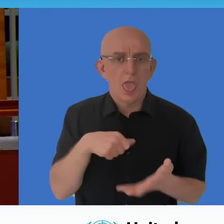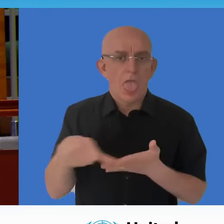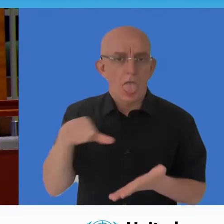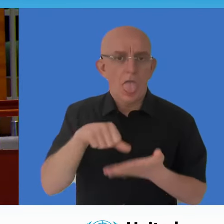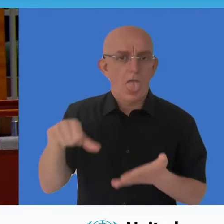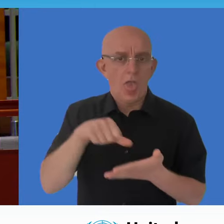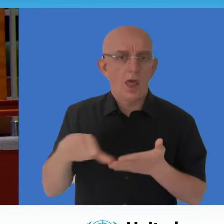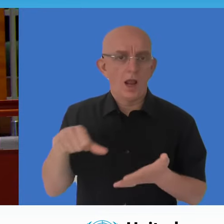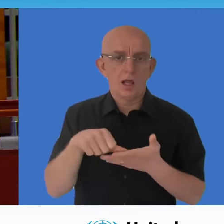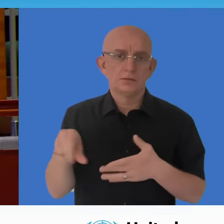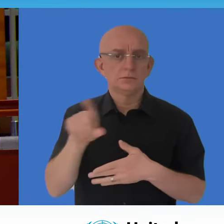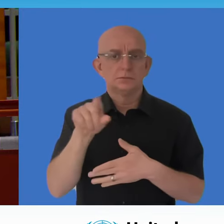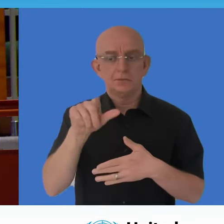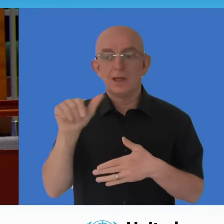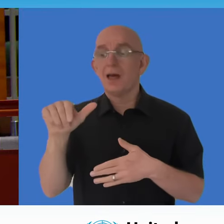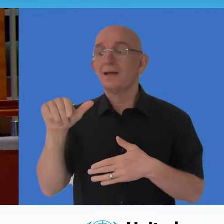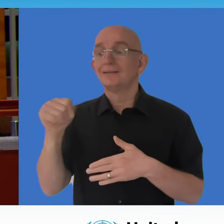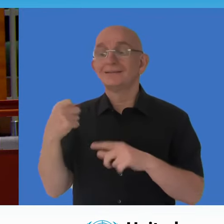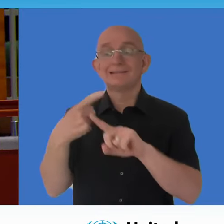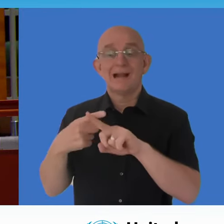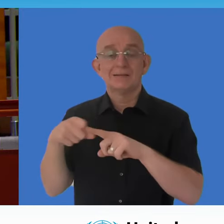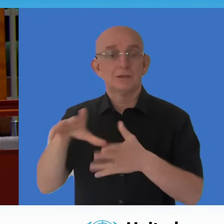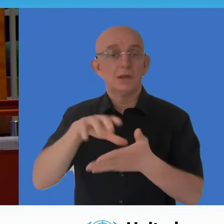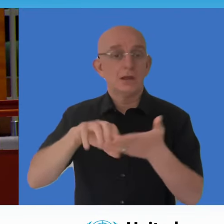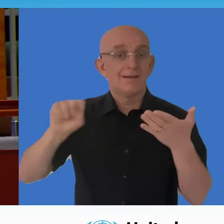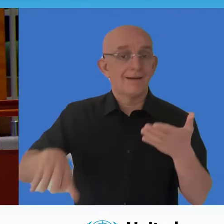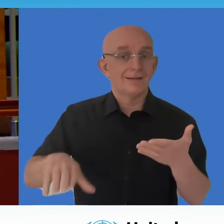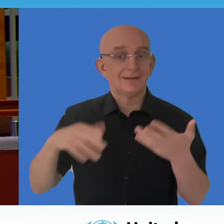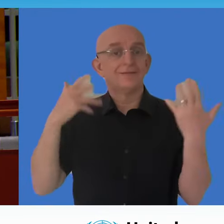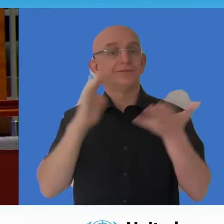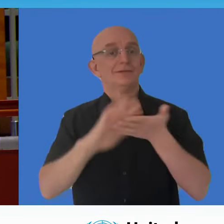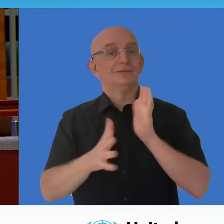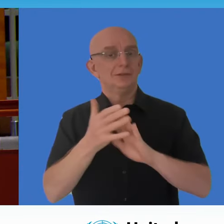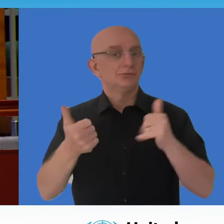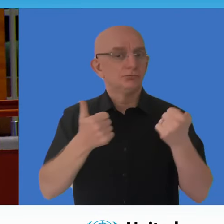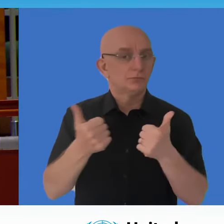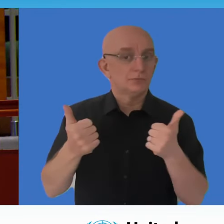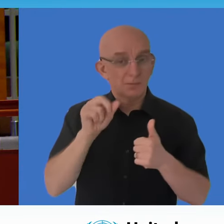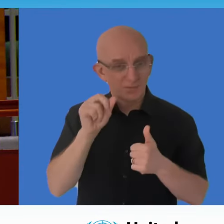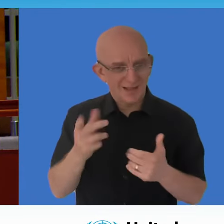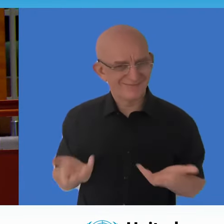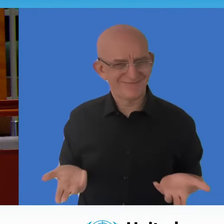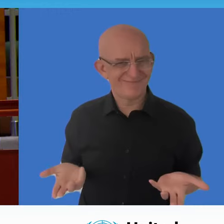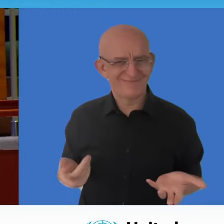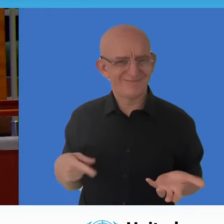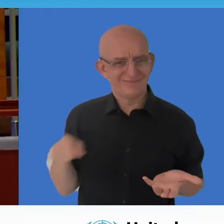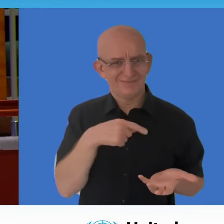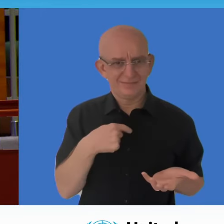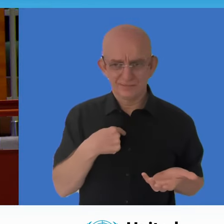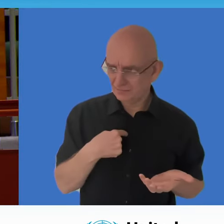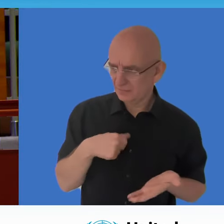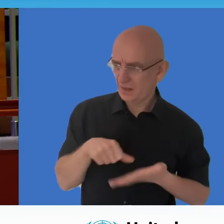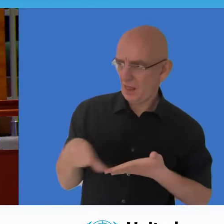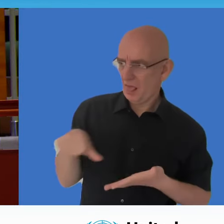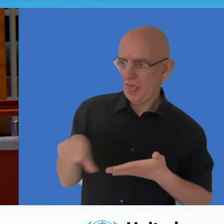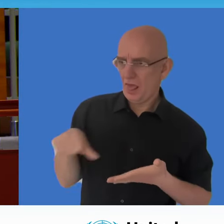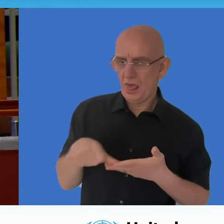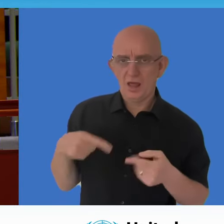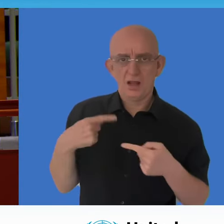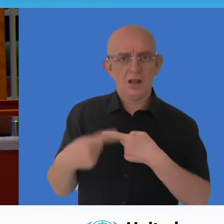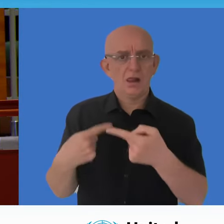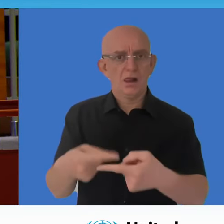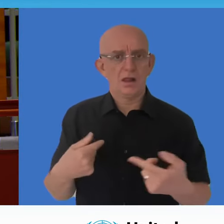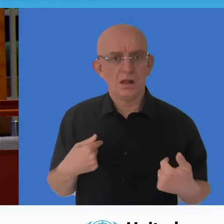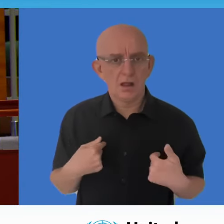that they have policies that make sure that these tampon tax removals have been implemented in countries. We must protect girls and women to ensure